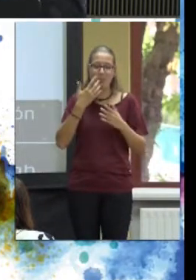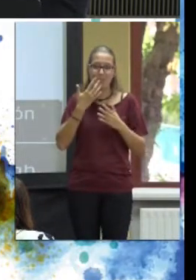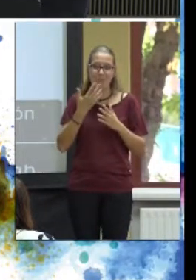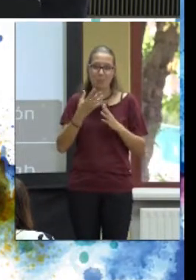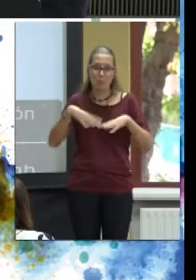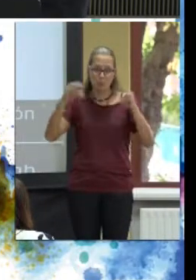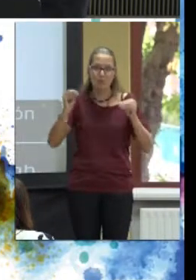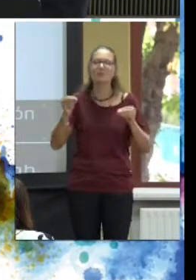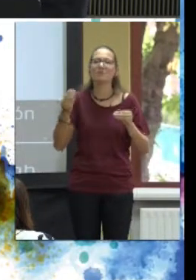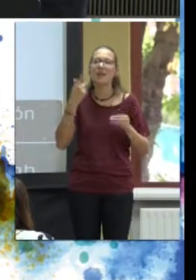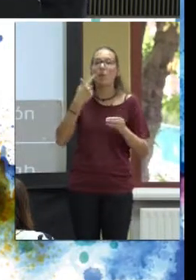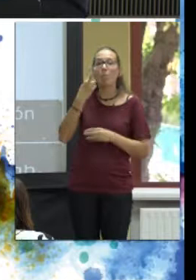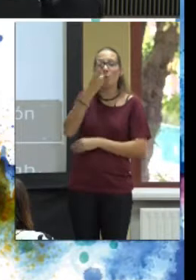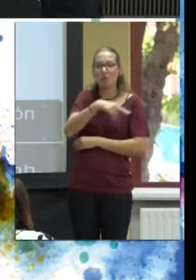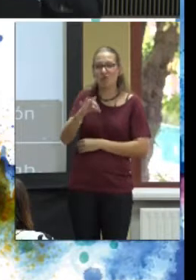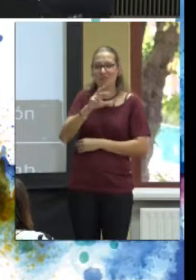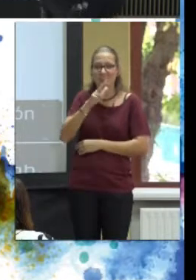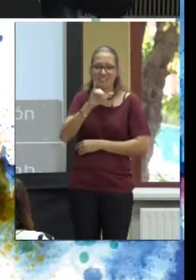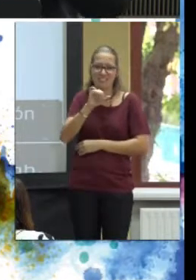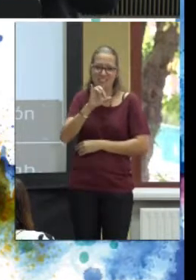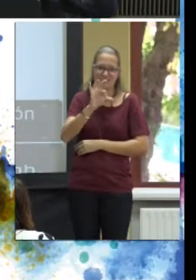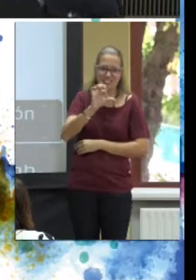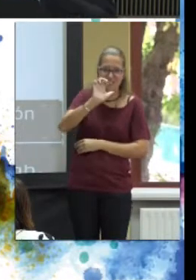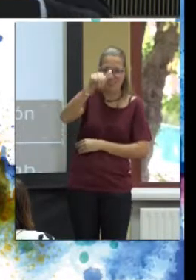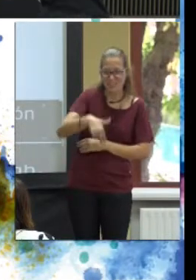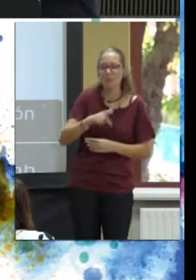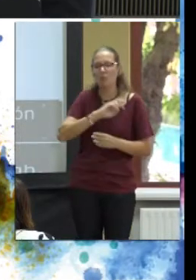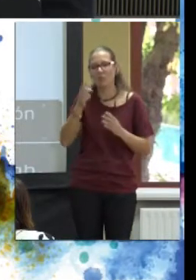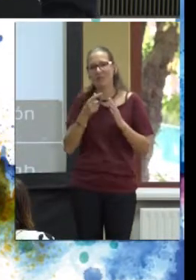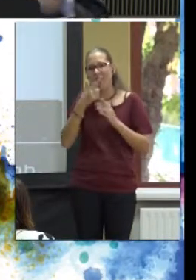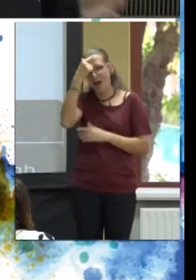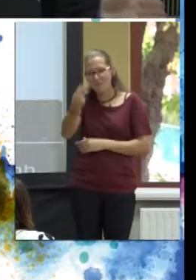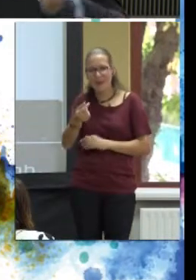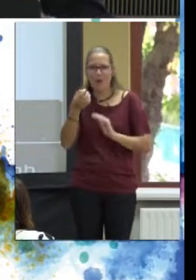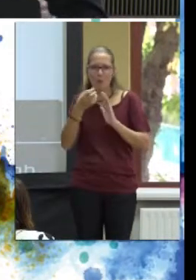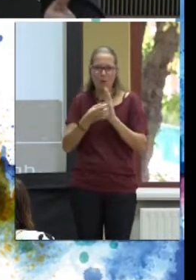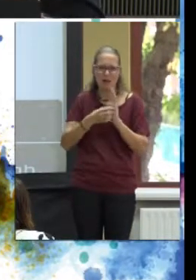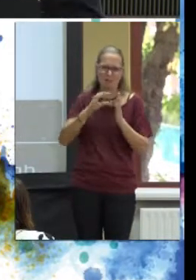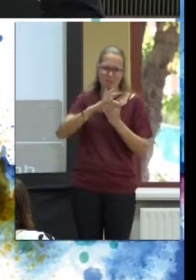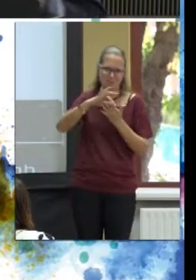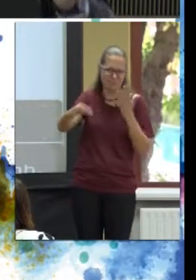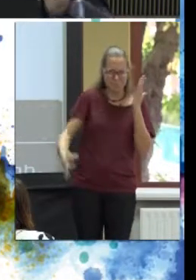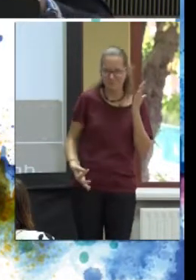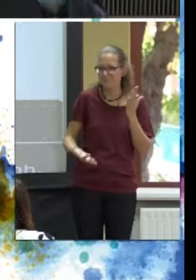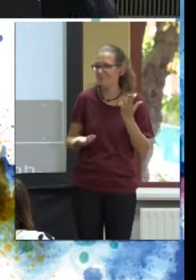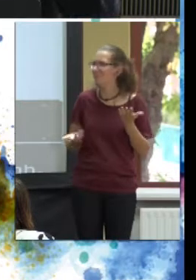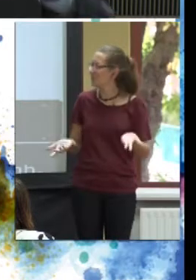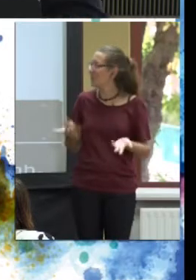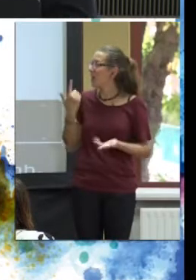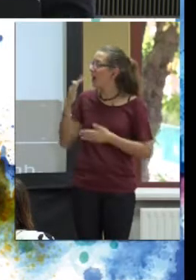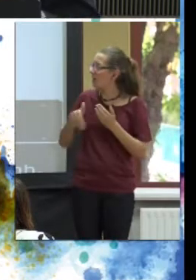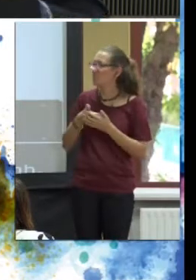in Burgos, Carmen Thyssen's Museum in Malaga, Avila's application, the application for the province of